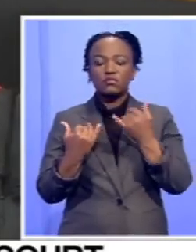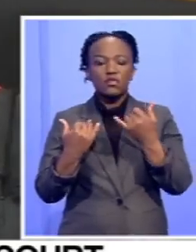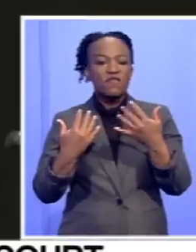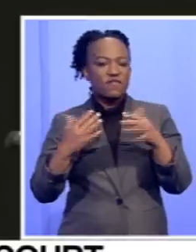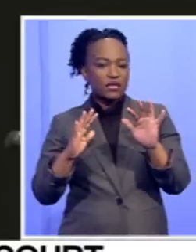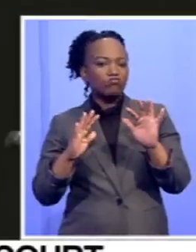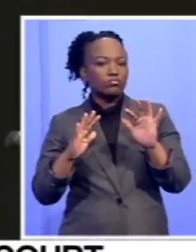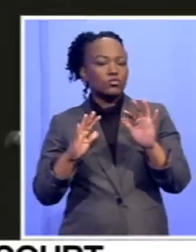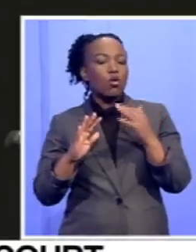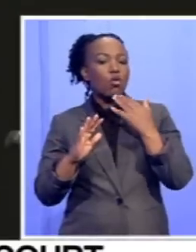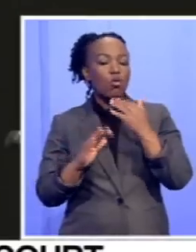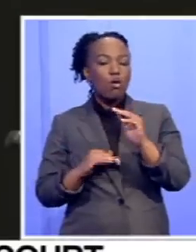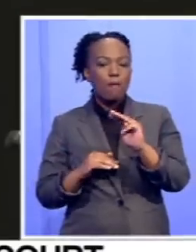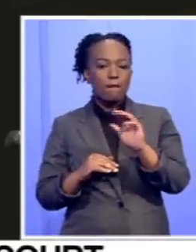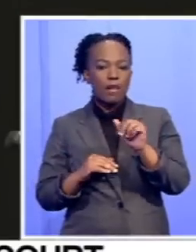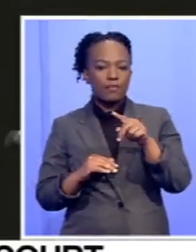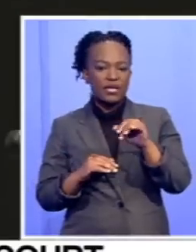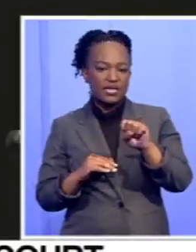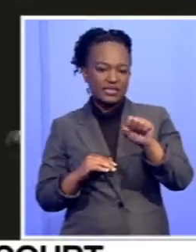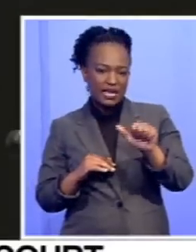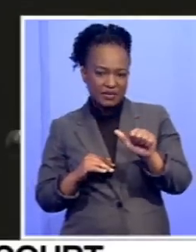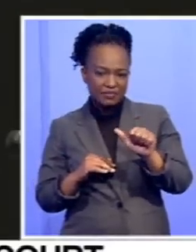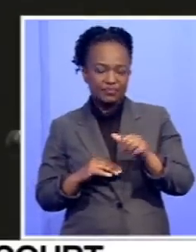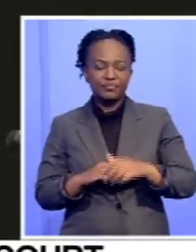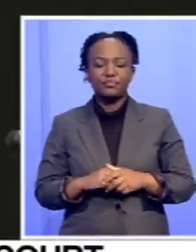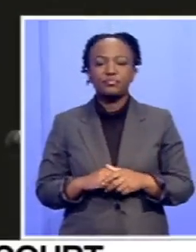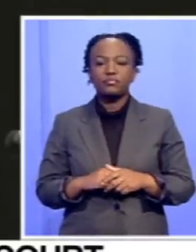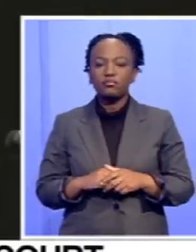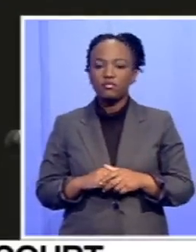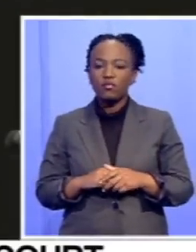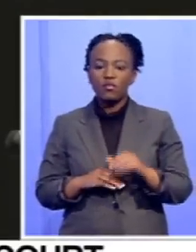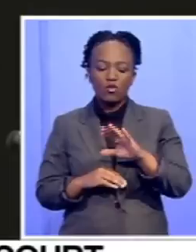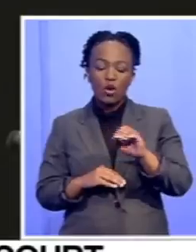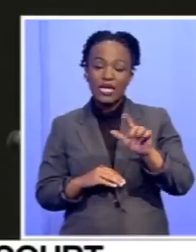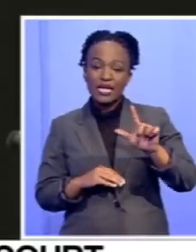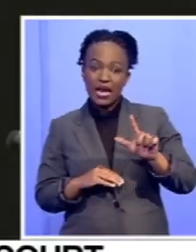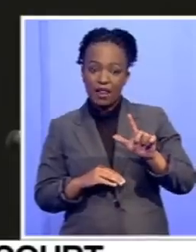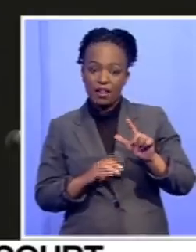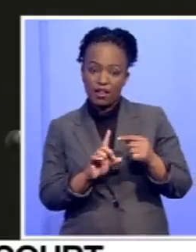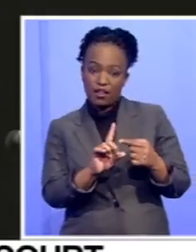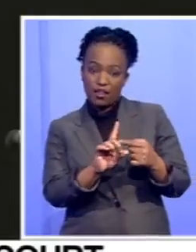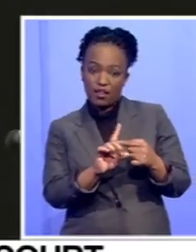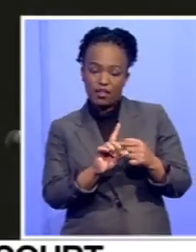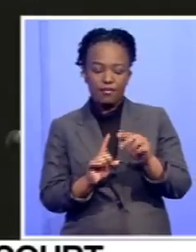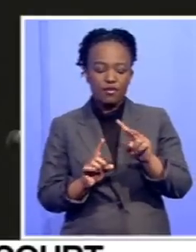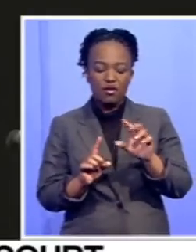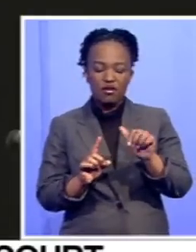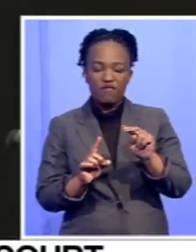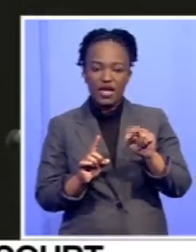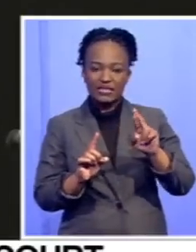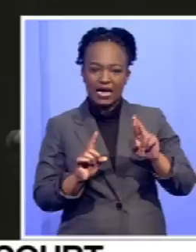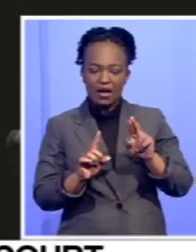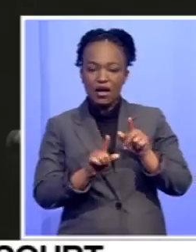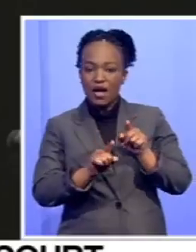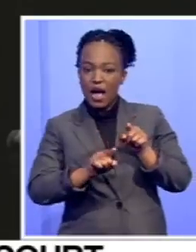Mapisa. 55. Most significantly in this regard, Colonel Venter's version and his basis for refusing the accused to